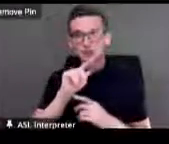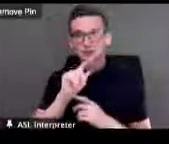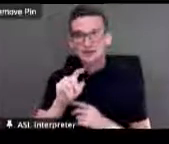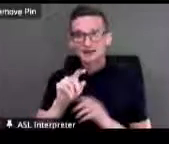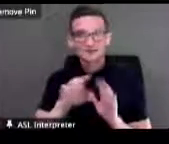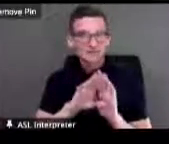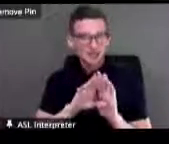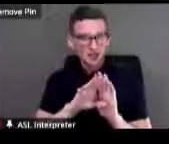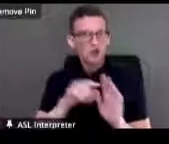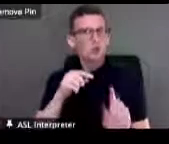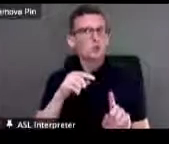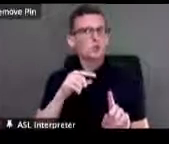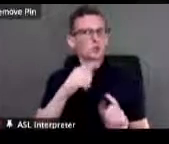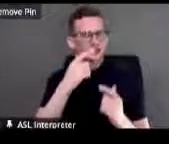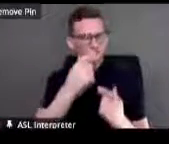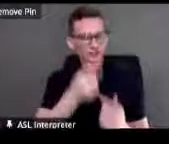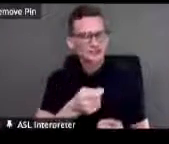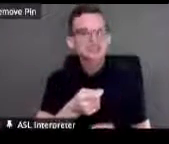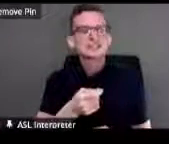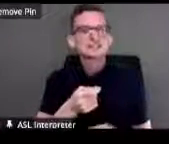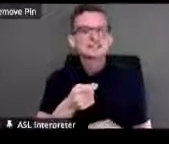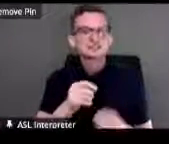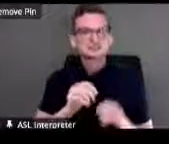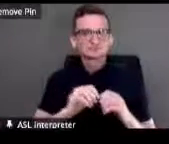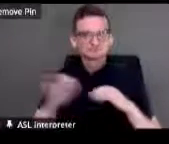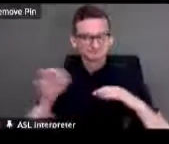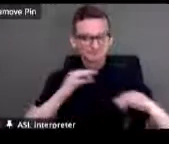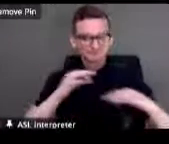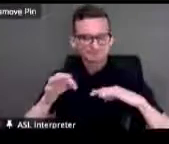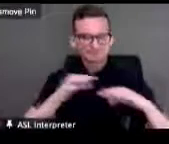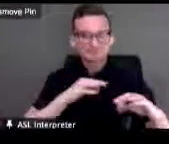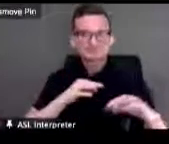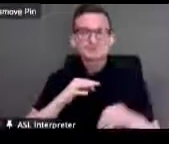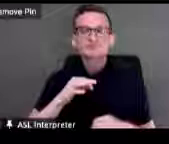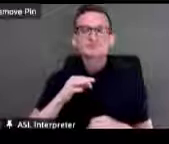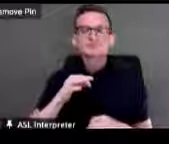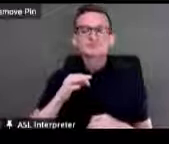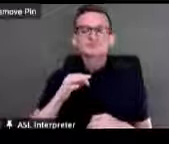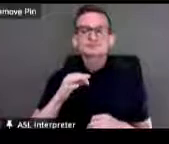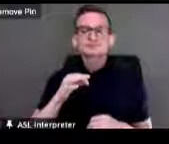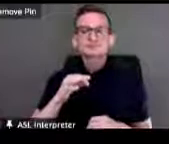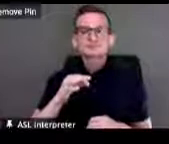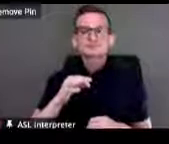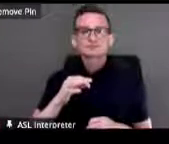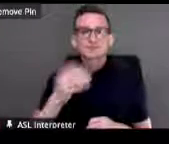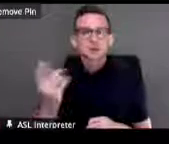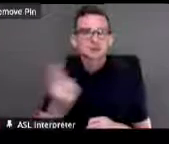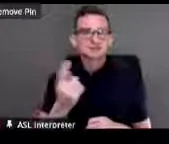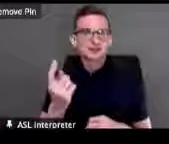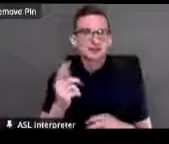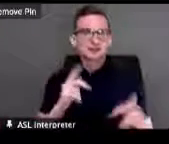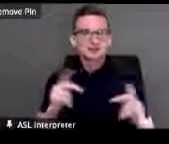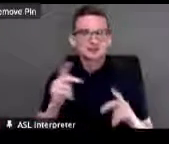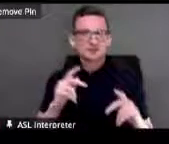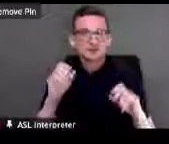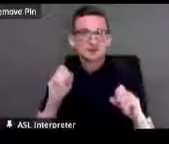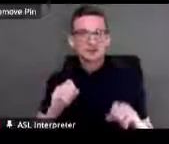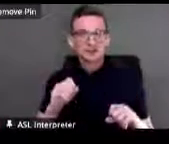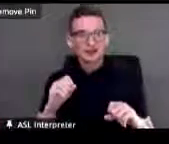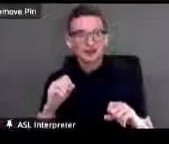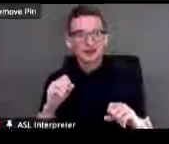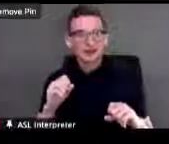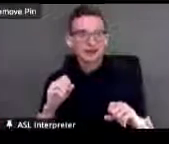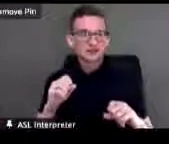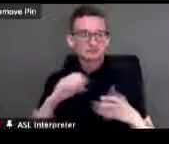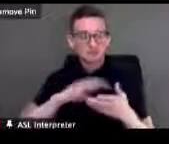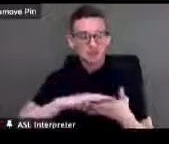very interesting and it's very instructive. So at least there's something that people can also hopefully walk away